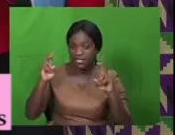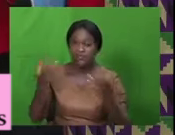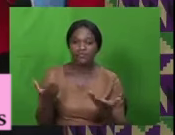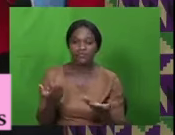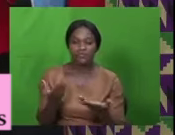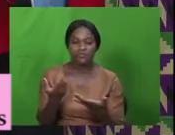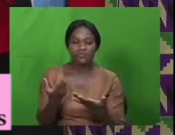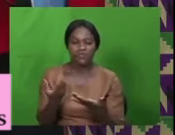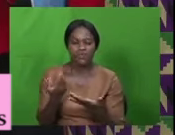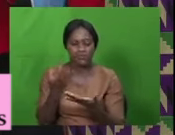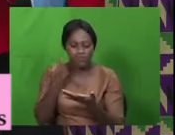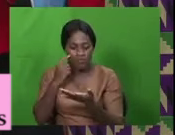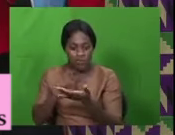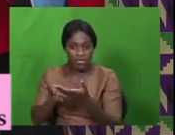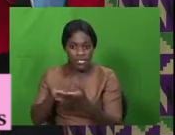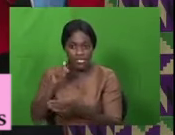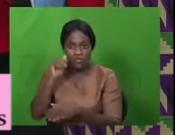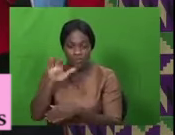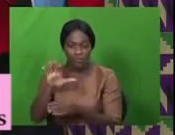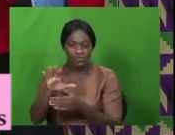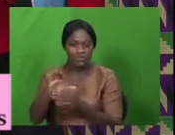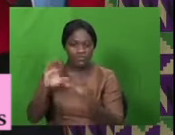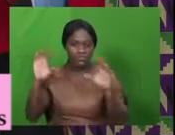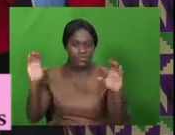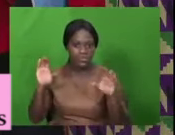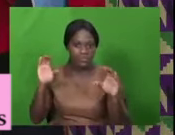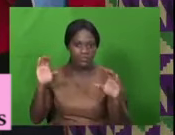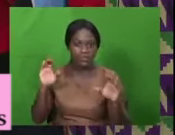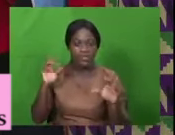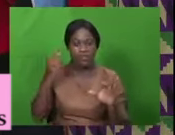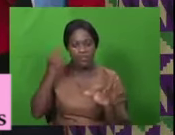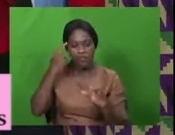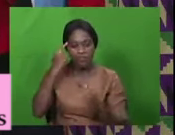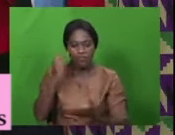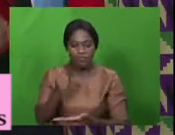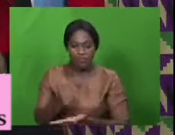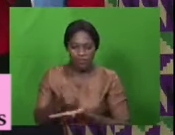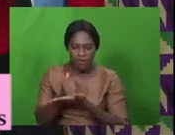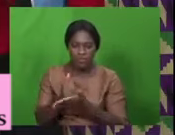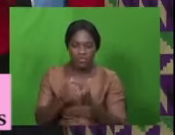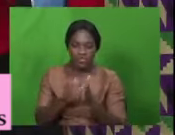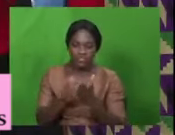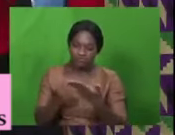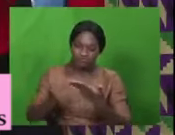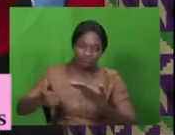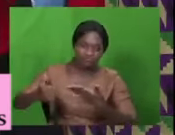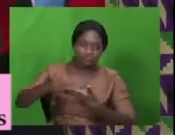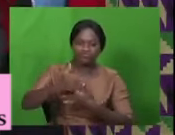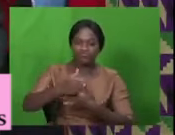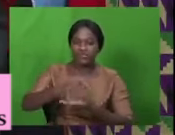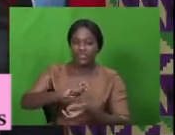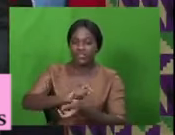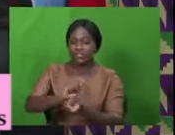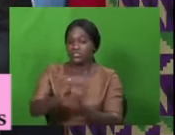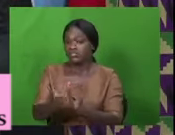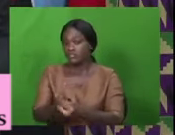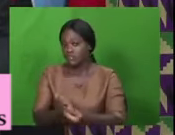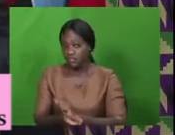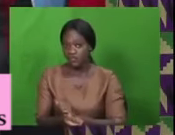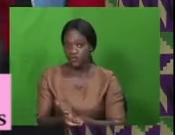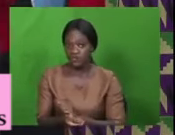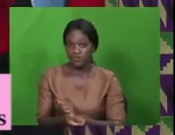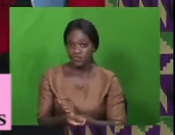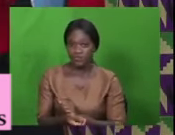recognizes and celebrates women who are championing the advancement of transformative technology